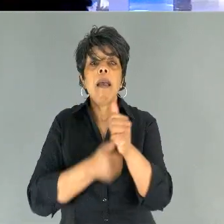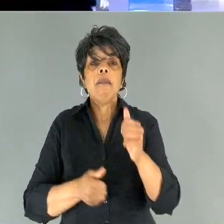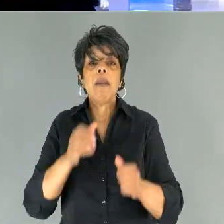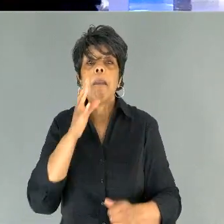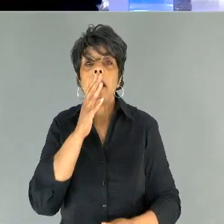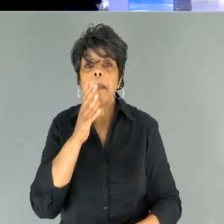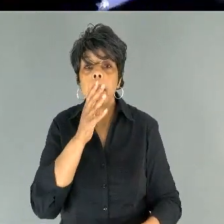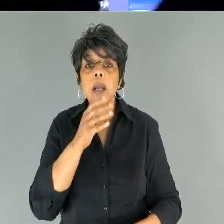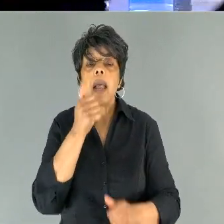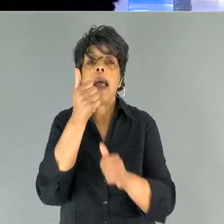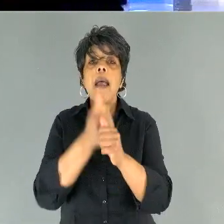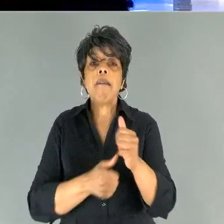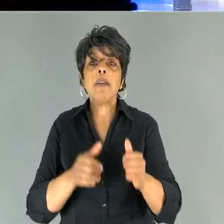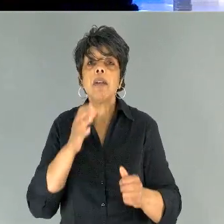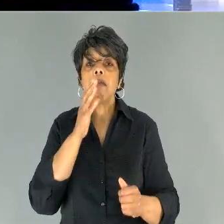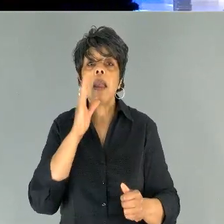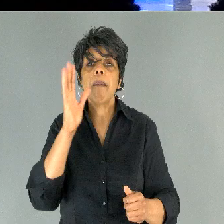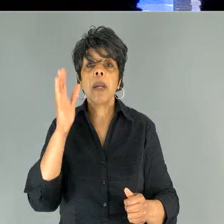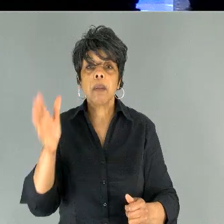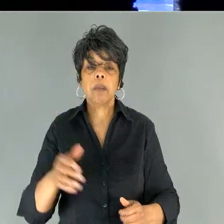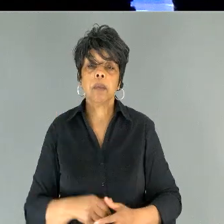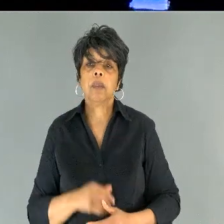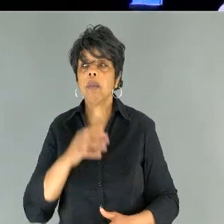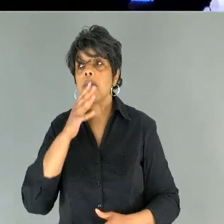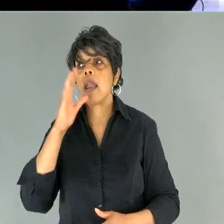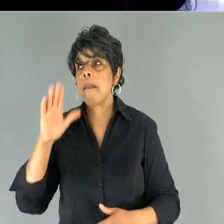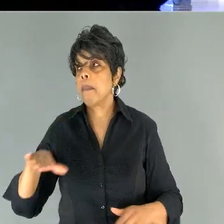your son, your daughter.